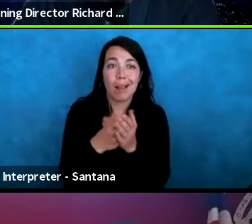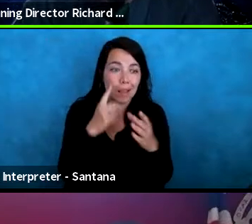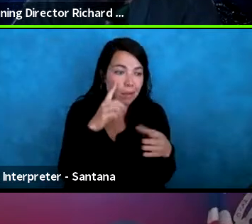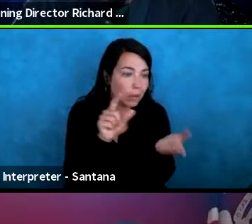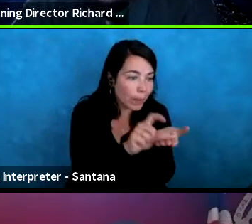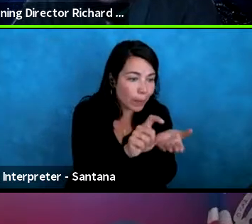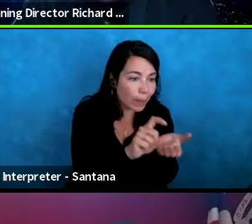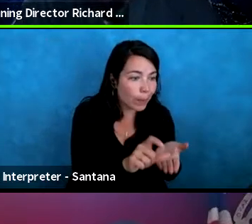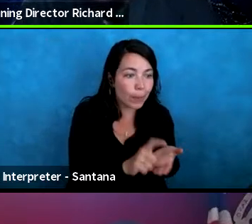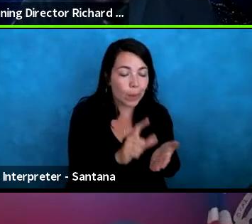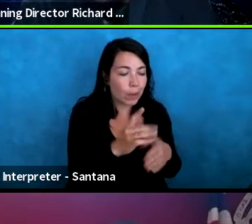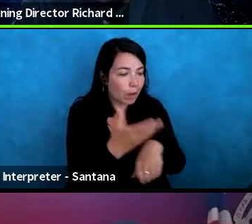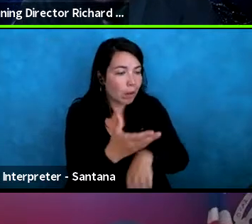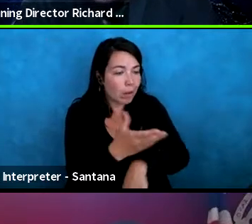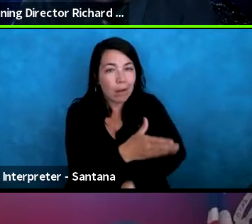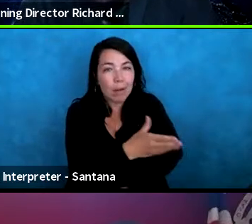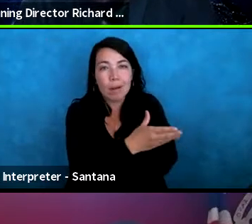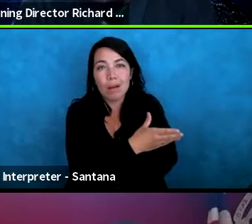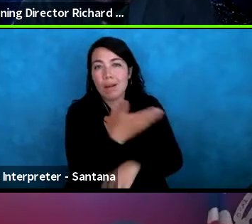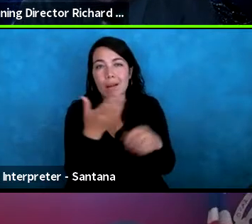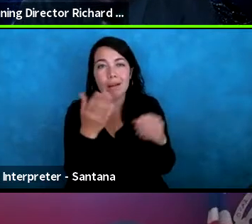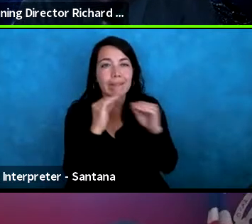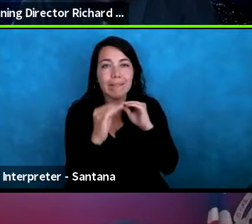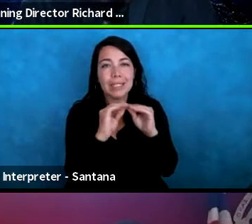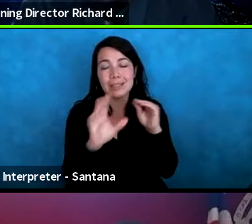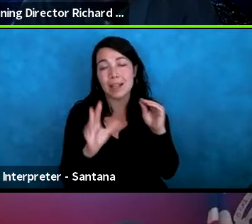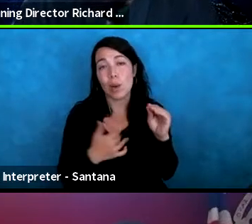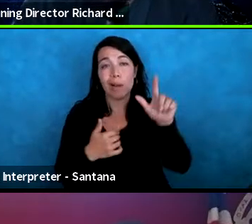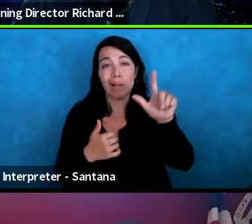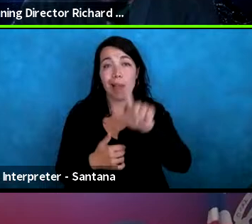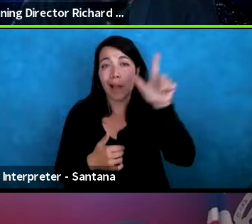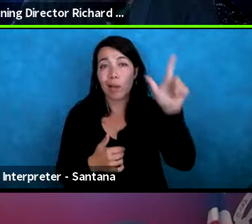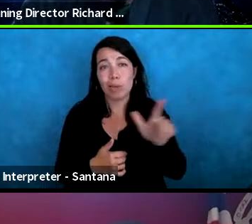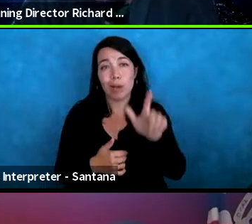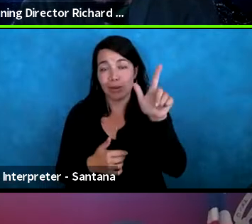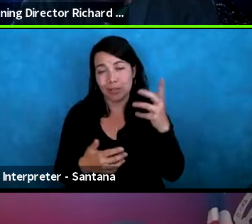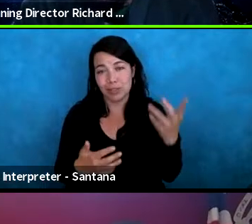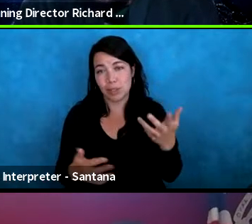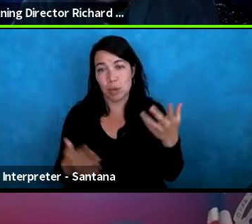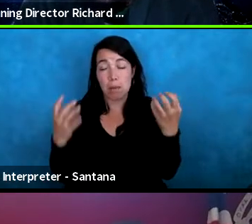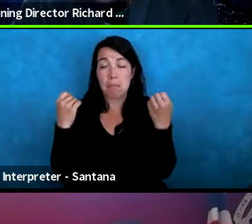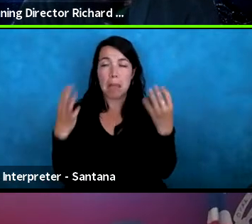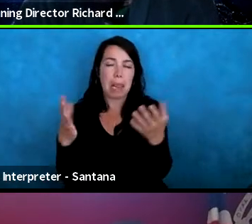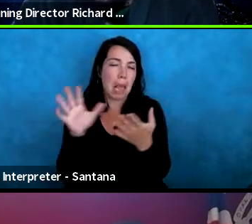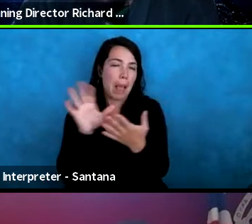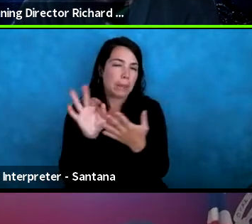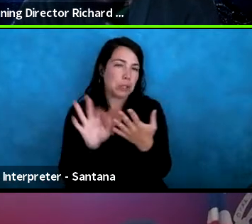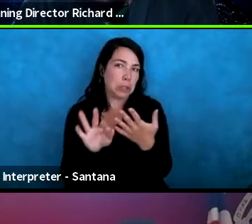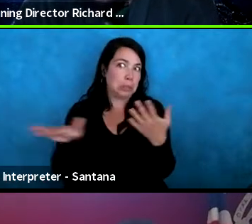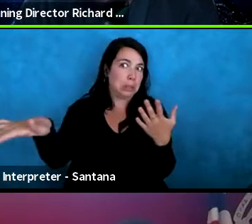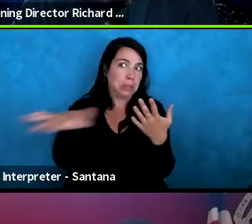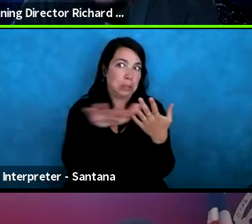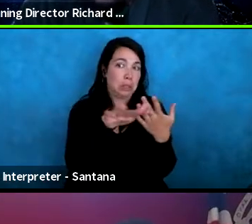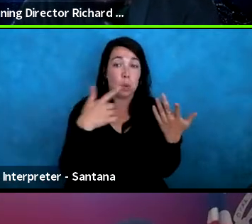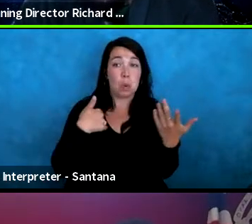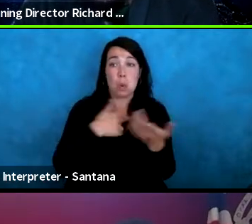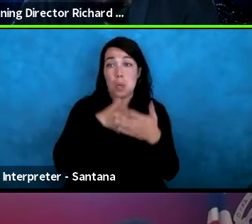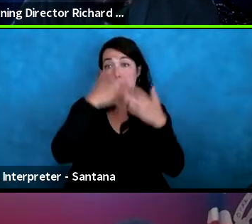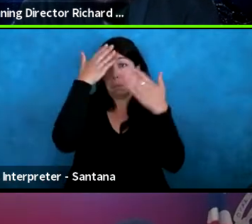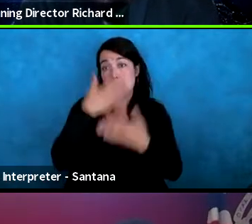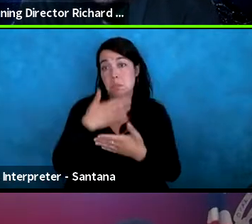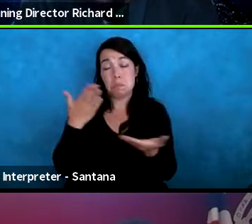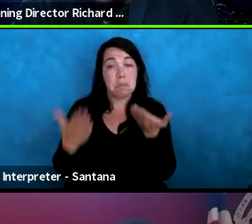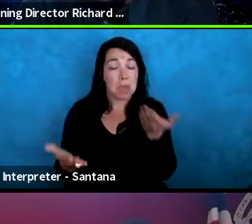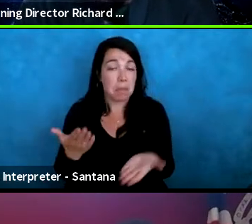library service. So there's a myriad of funding options, many of which we may not even be aware of, aside from those ones that we specifically